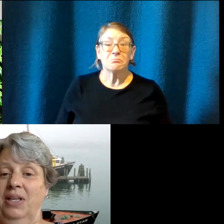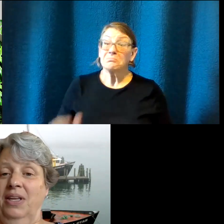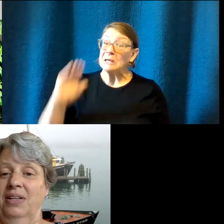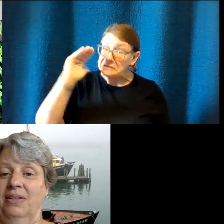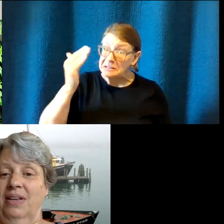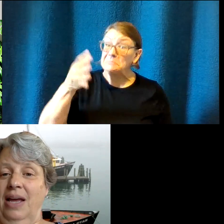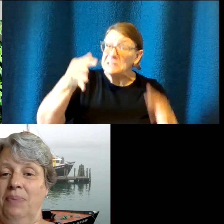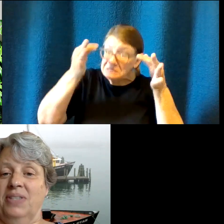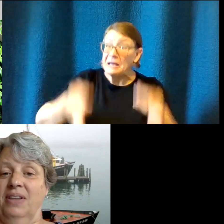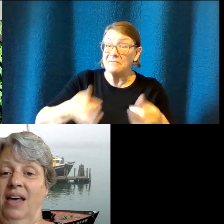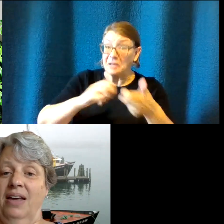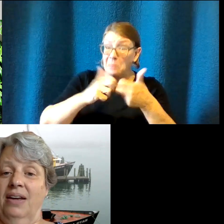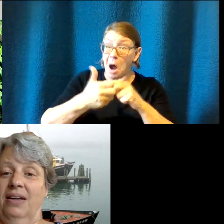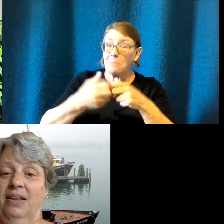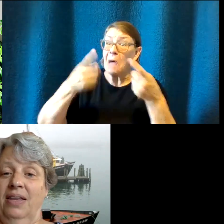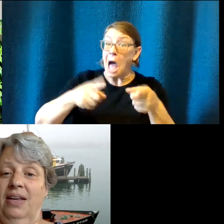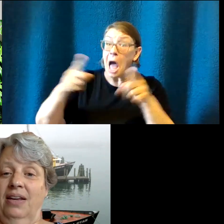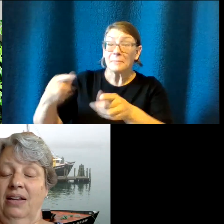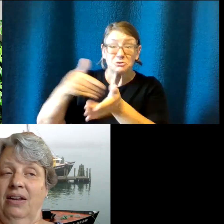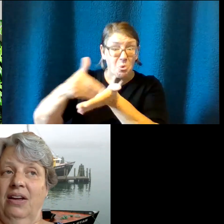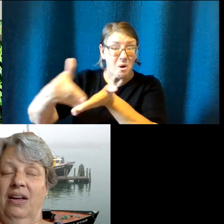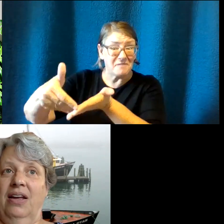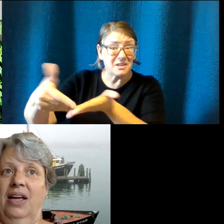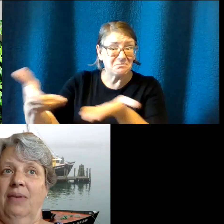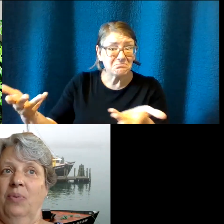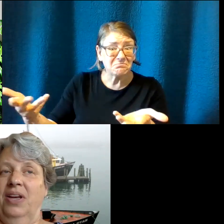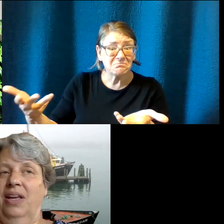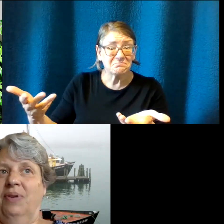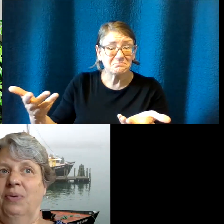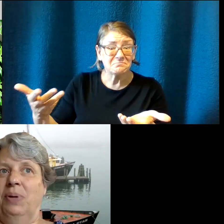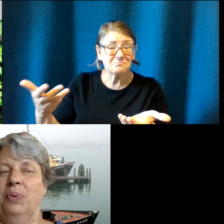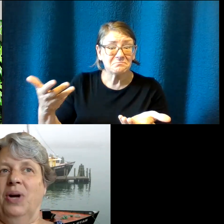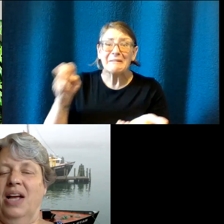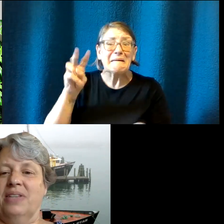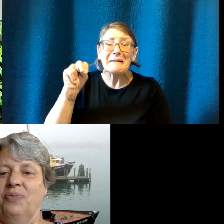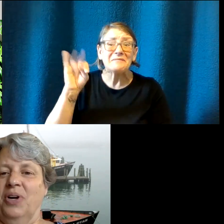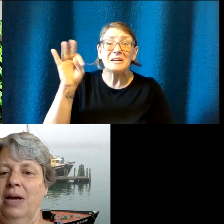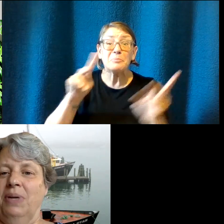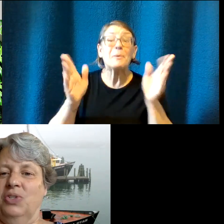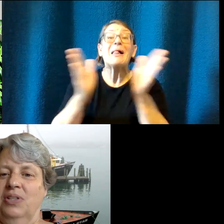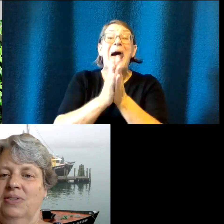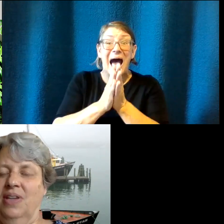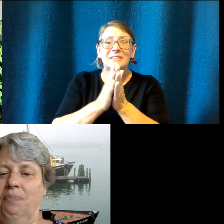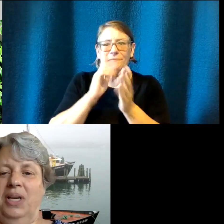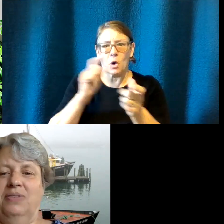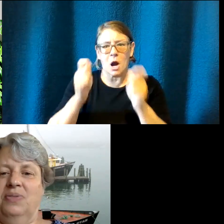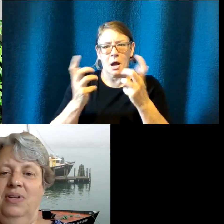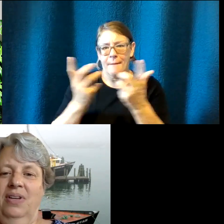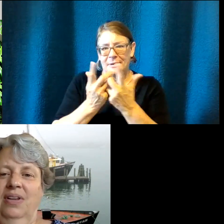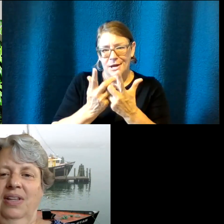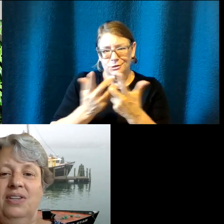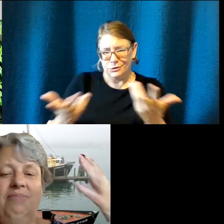problem, and that it happens a lot, that even when people are asking for accommodations, companies